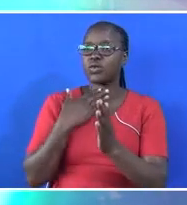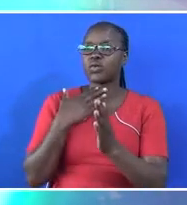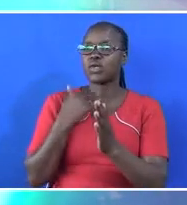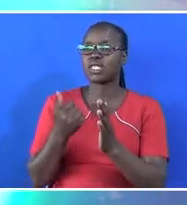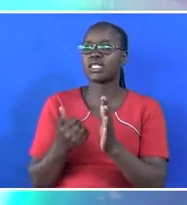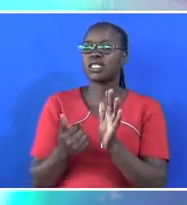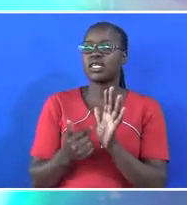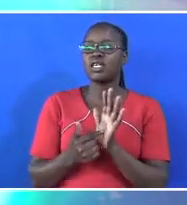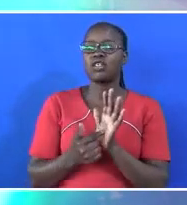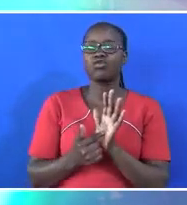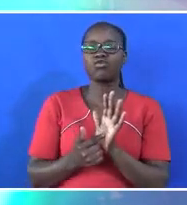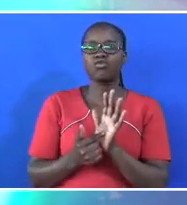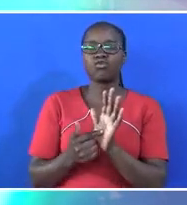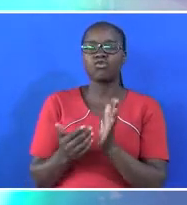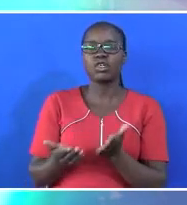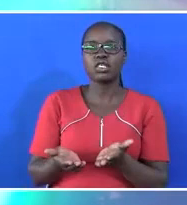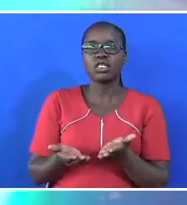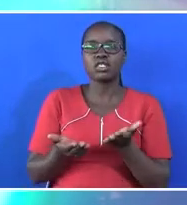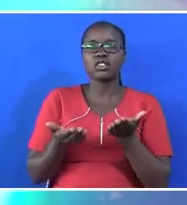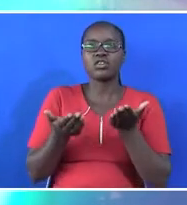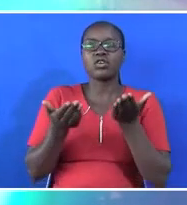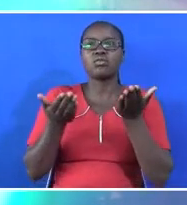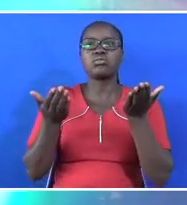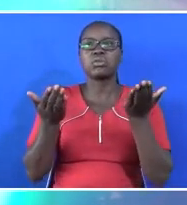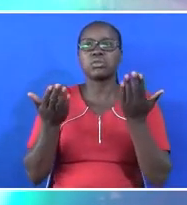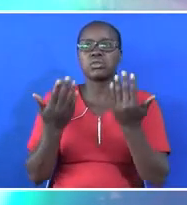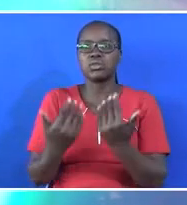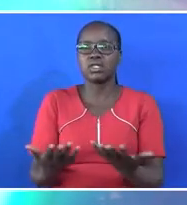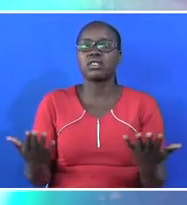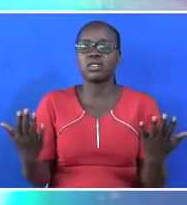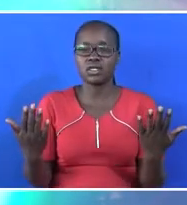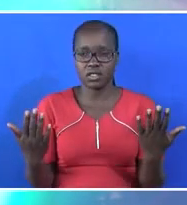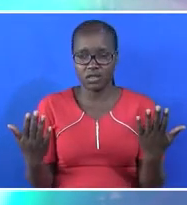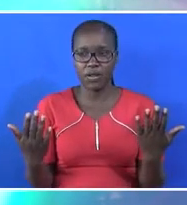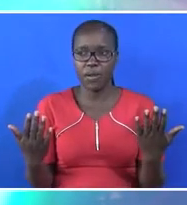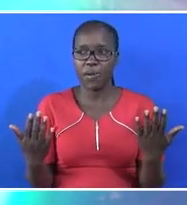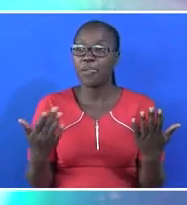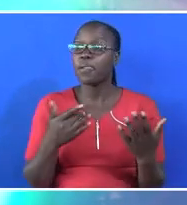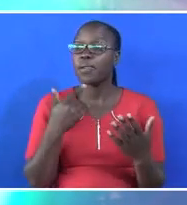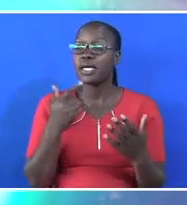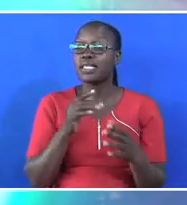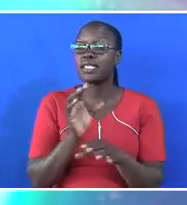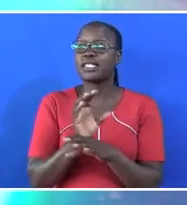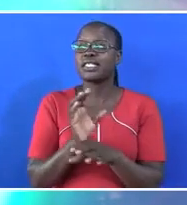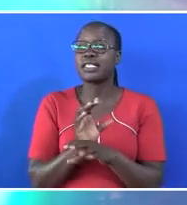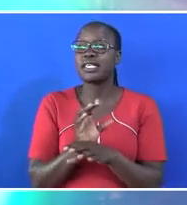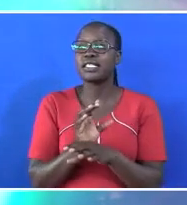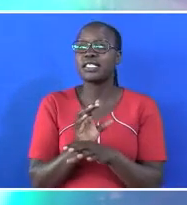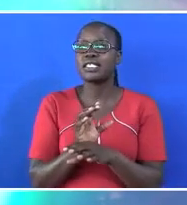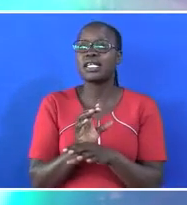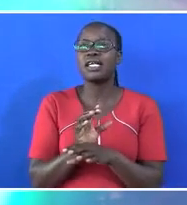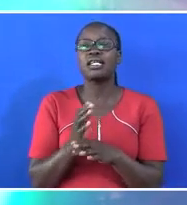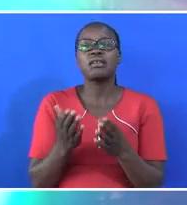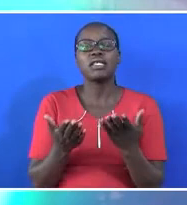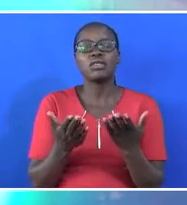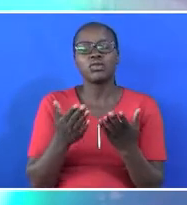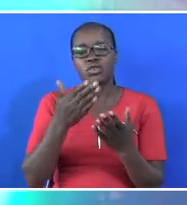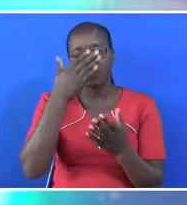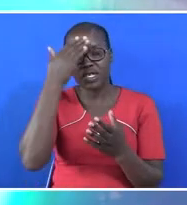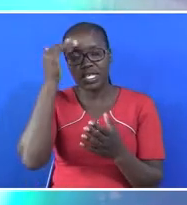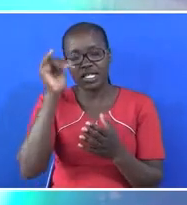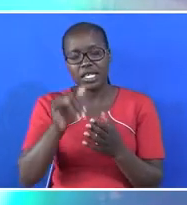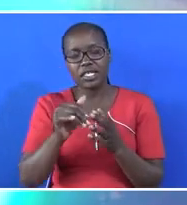to exalt human beings. And I would say this, church, lest we forget that God